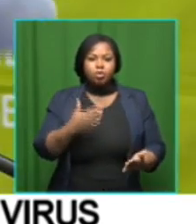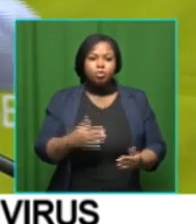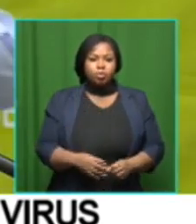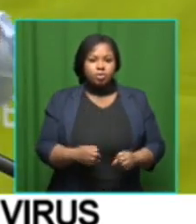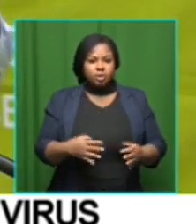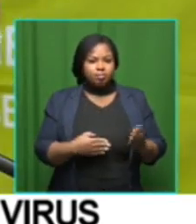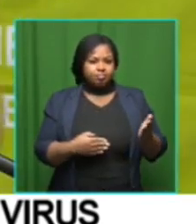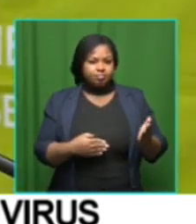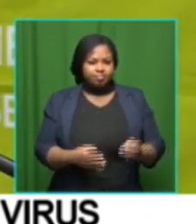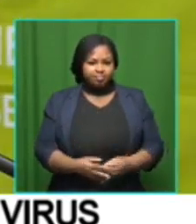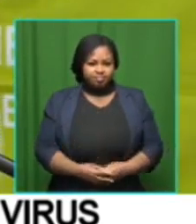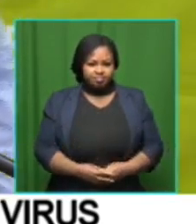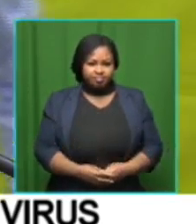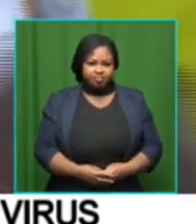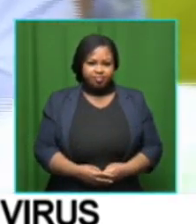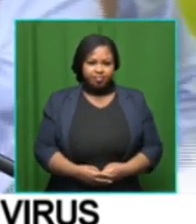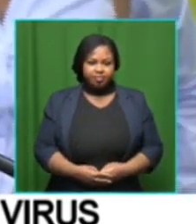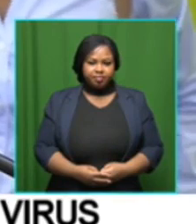start that side.